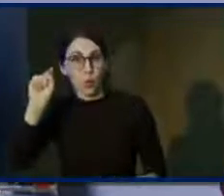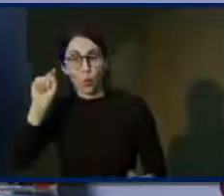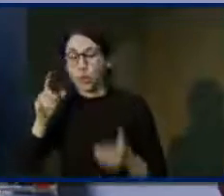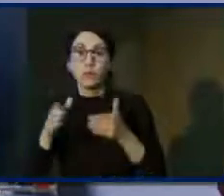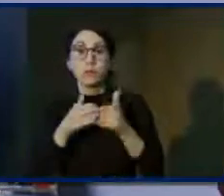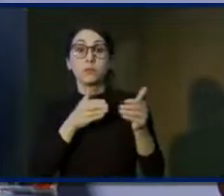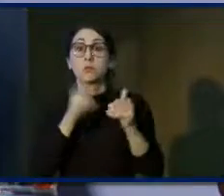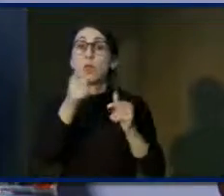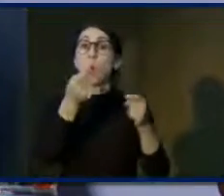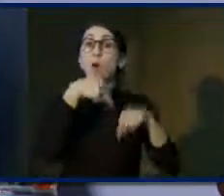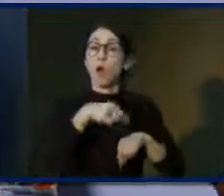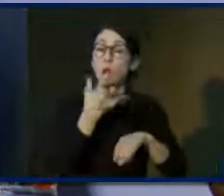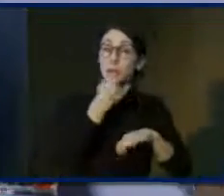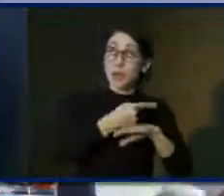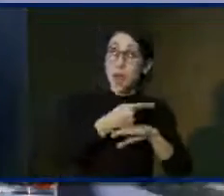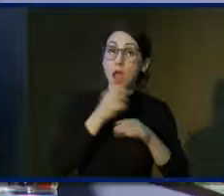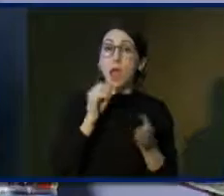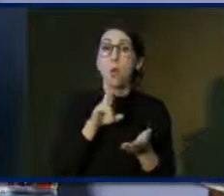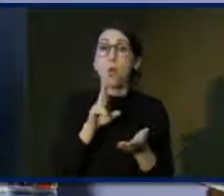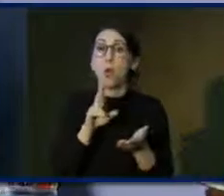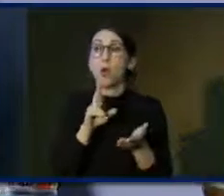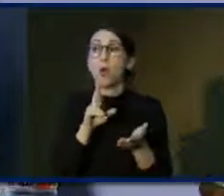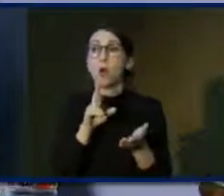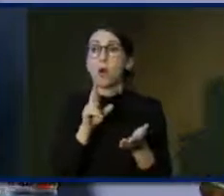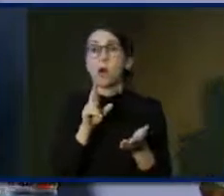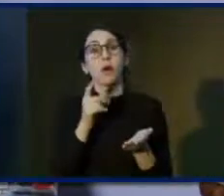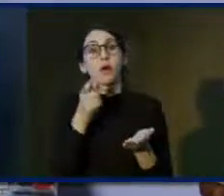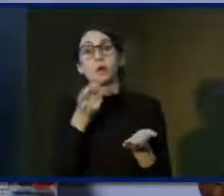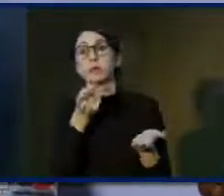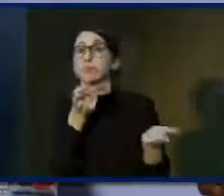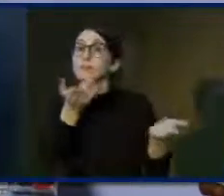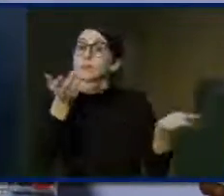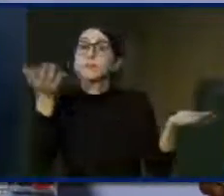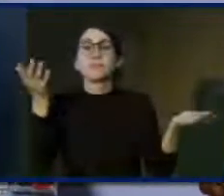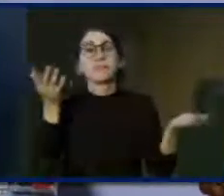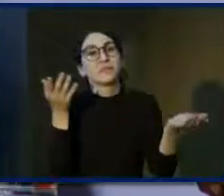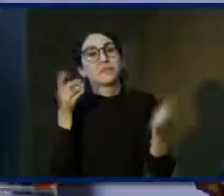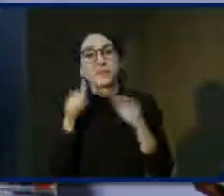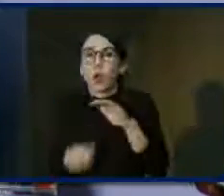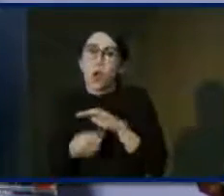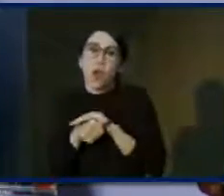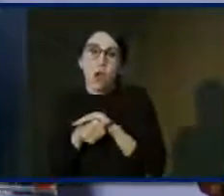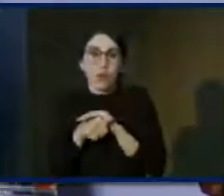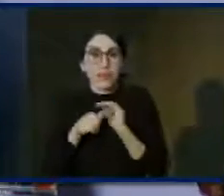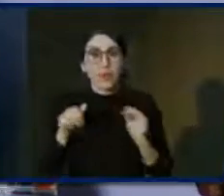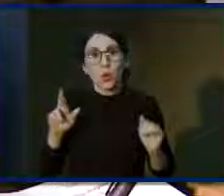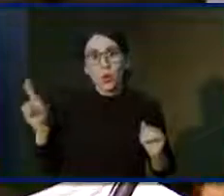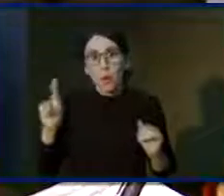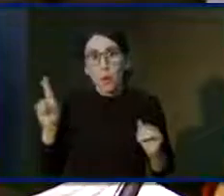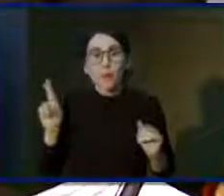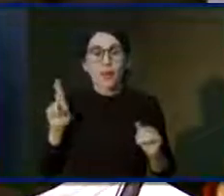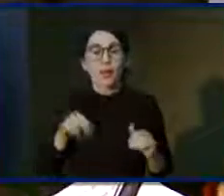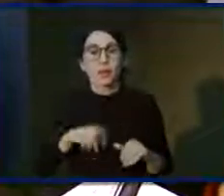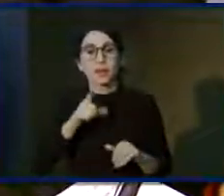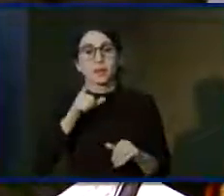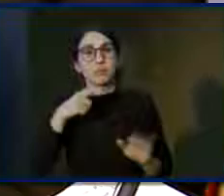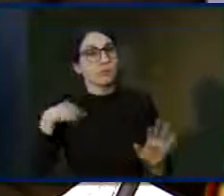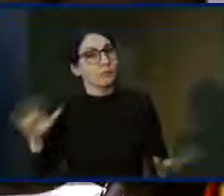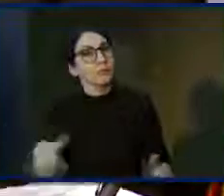today or closet Republican, I say step up